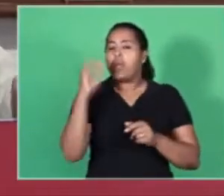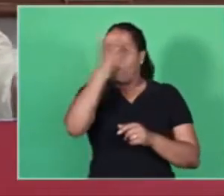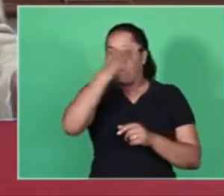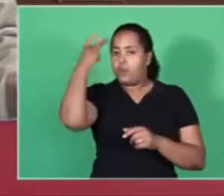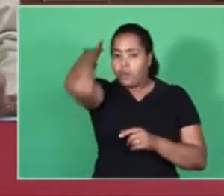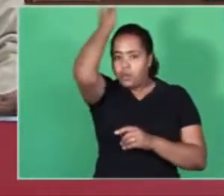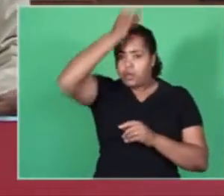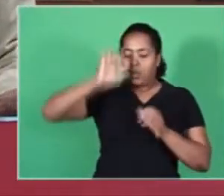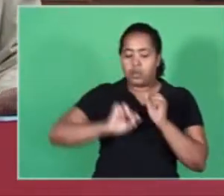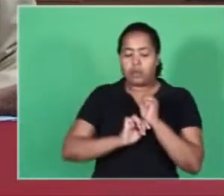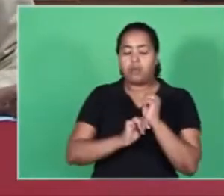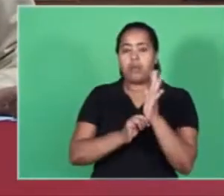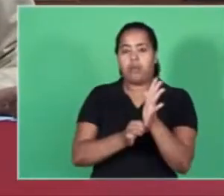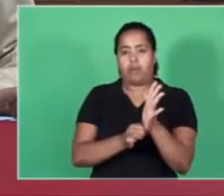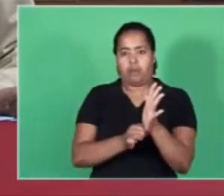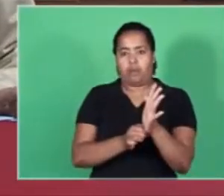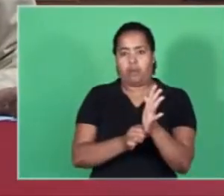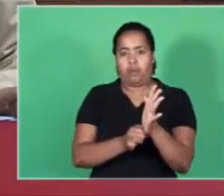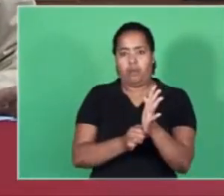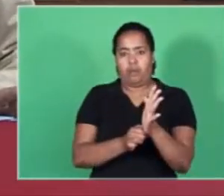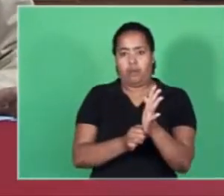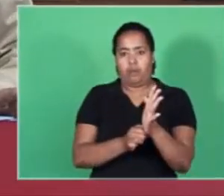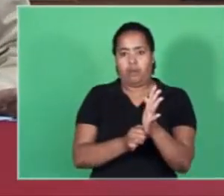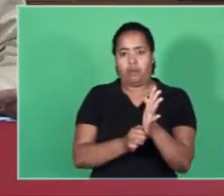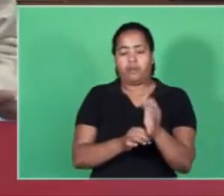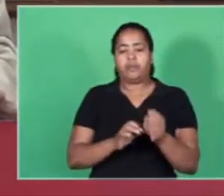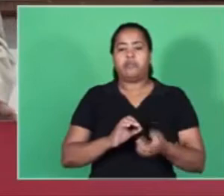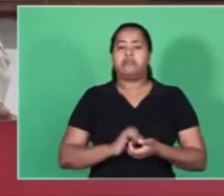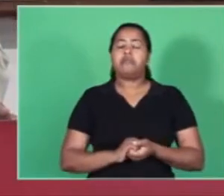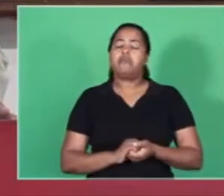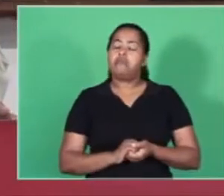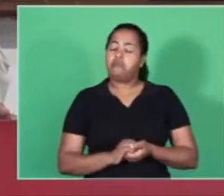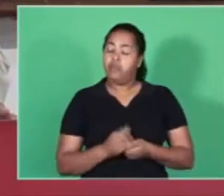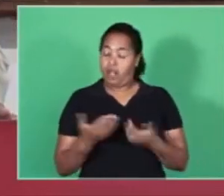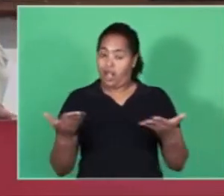Spirit is revealing. So let's conclude.